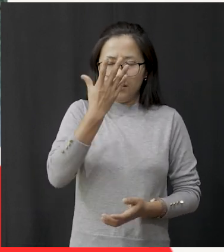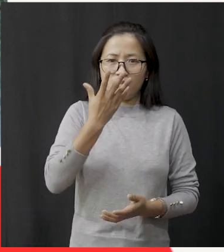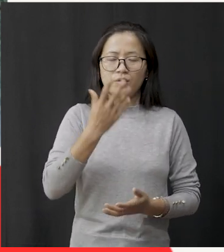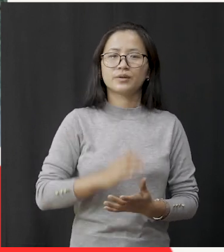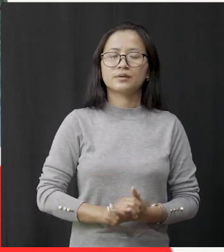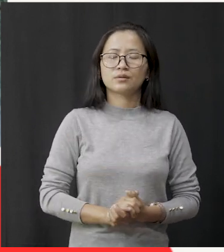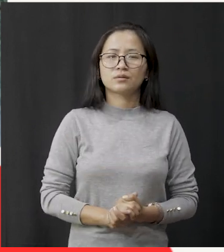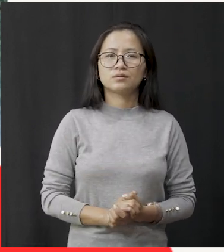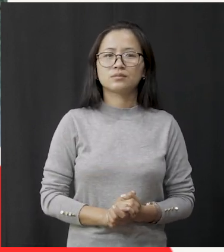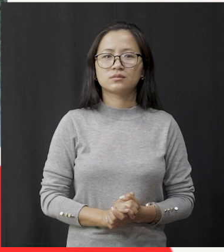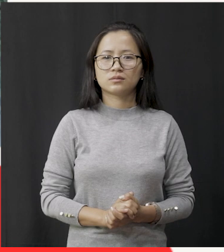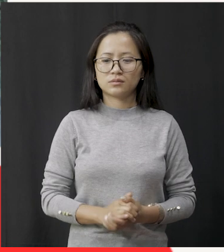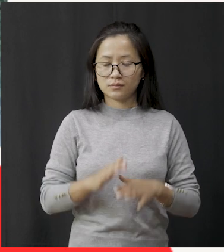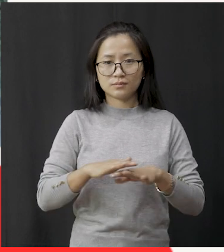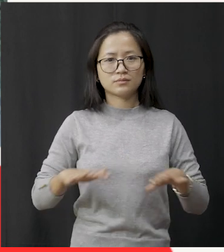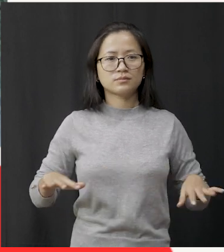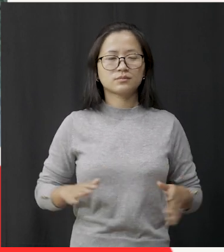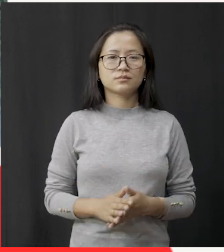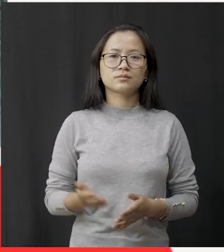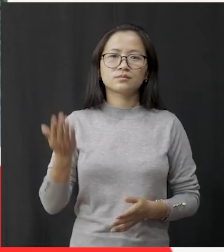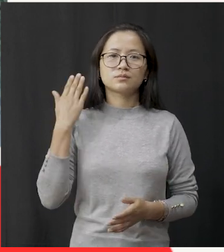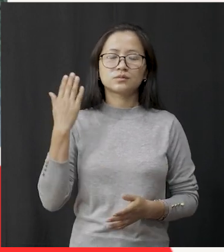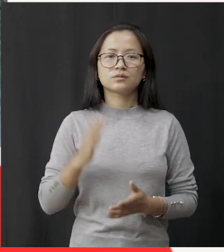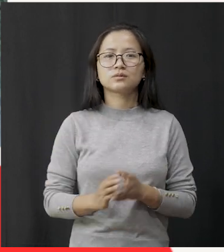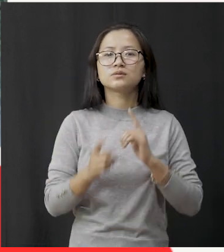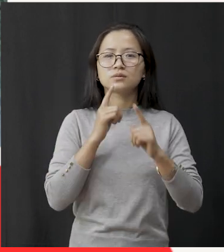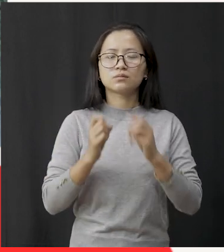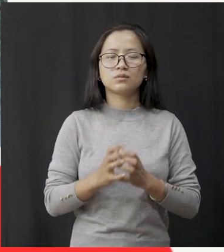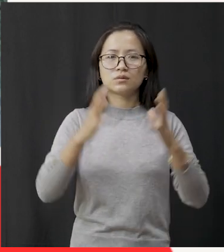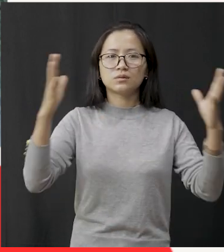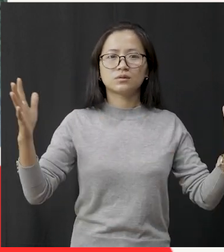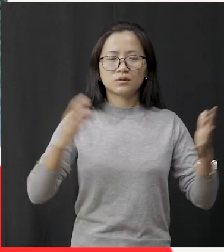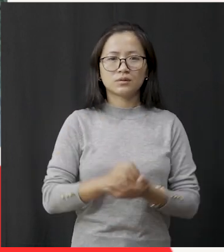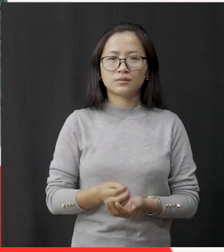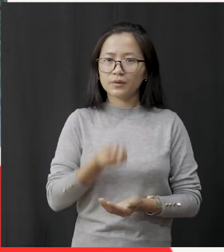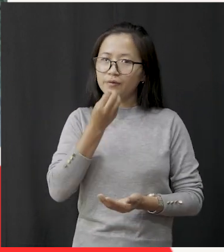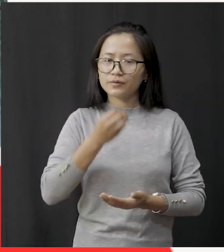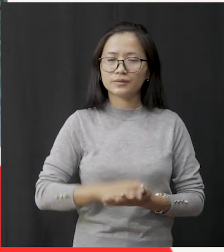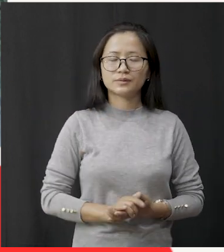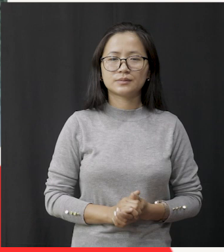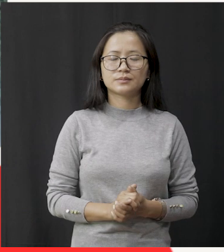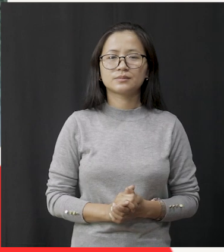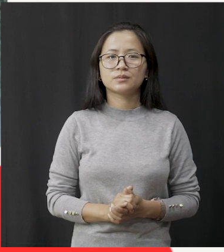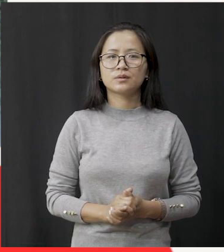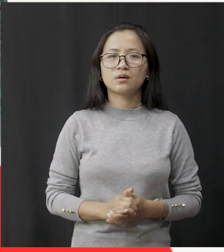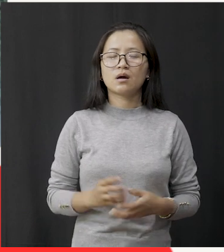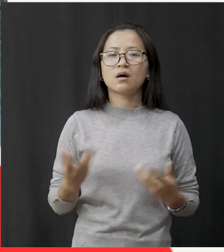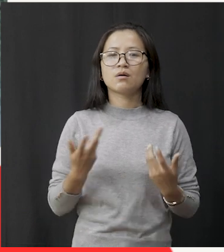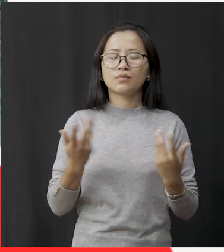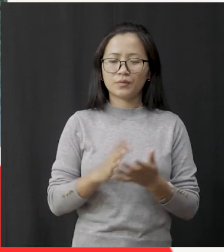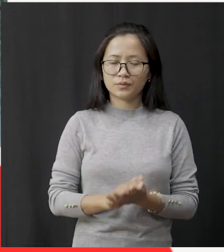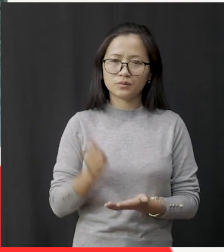morning. So students, before we discuss more about the breakfast, how many